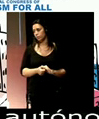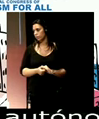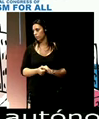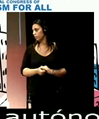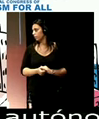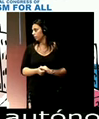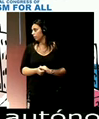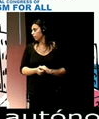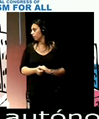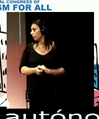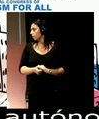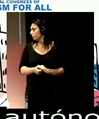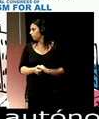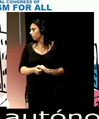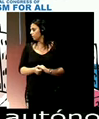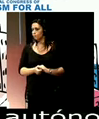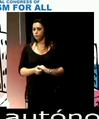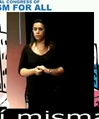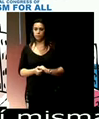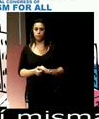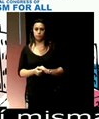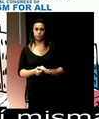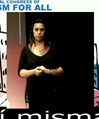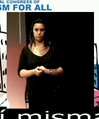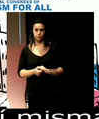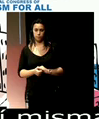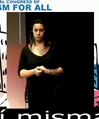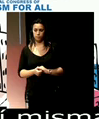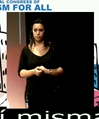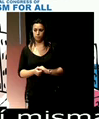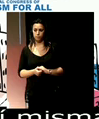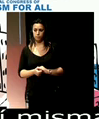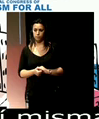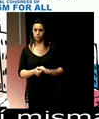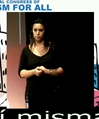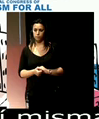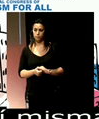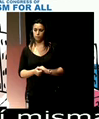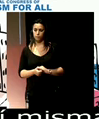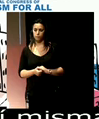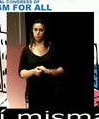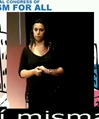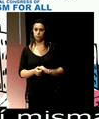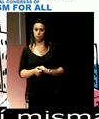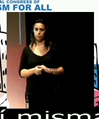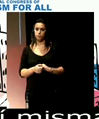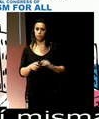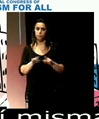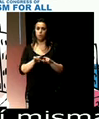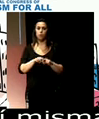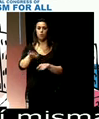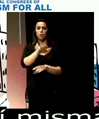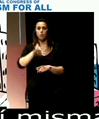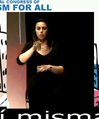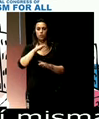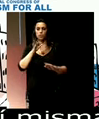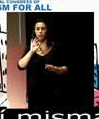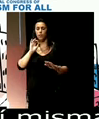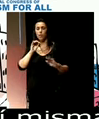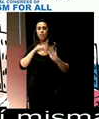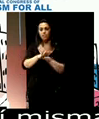or partially accessible or let alone not accessible. There is not accessibility for